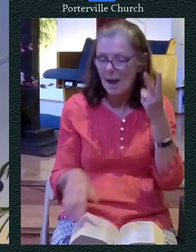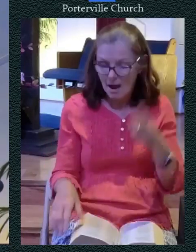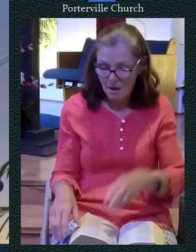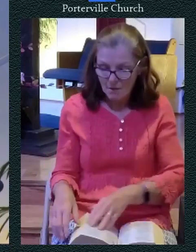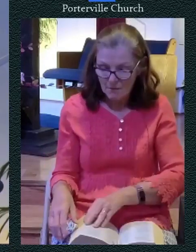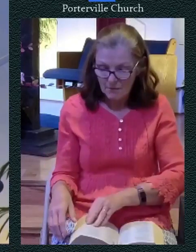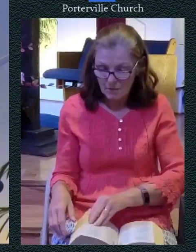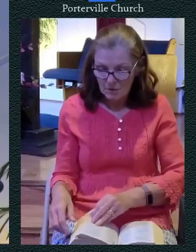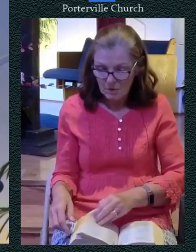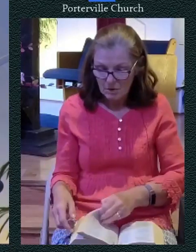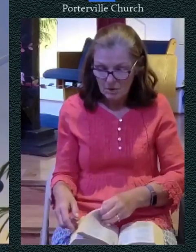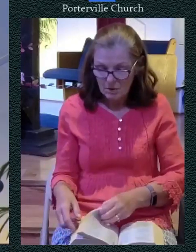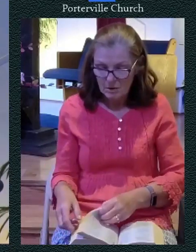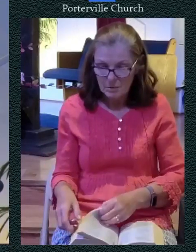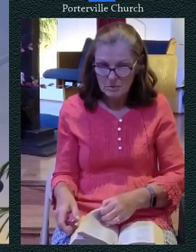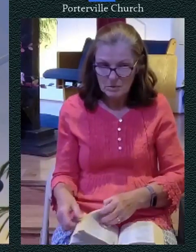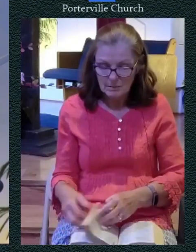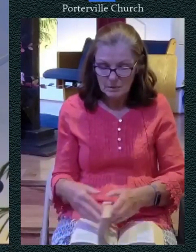accent.